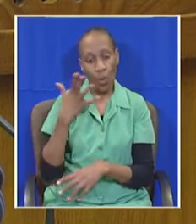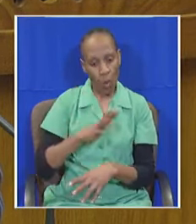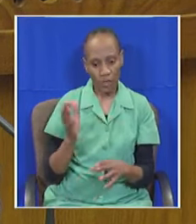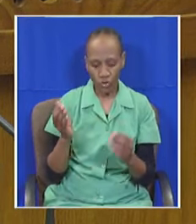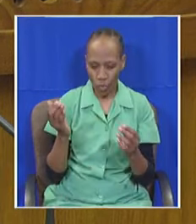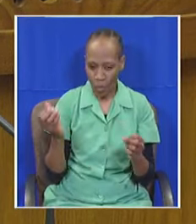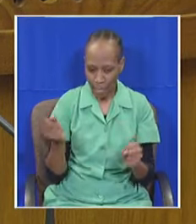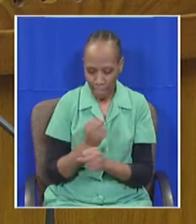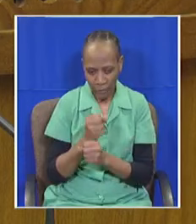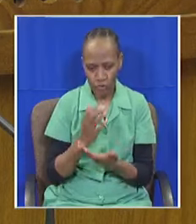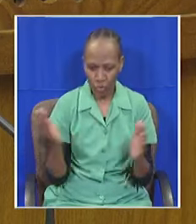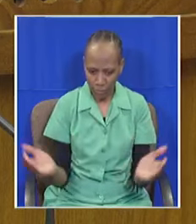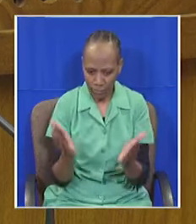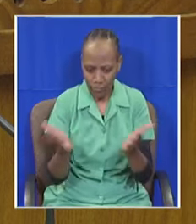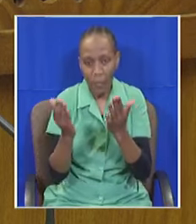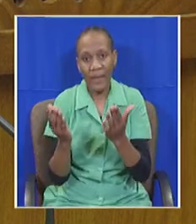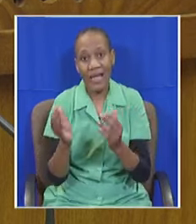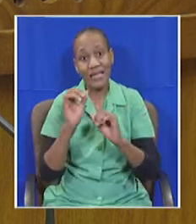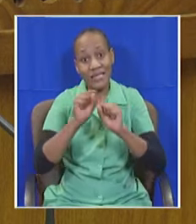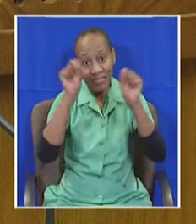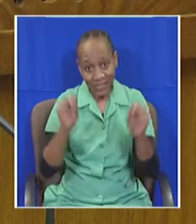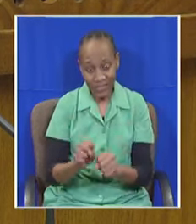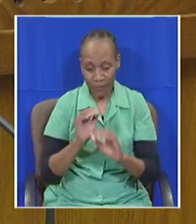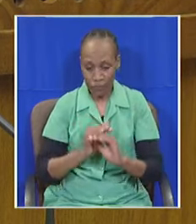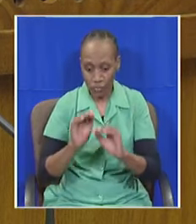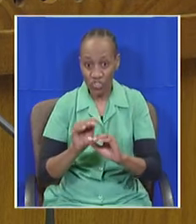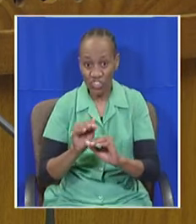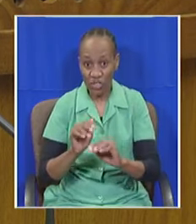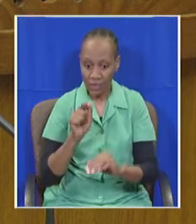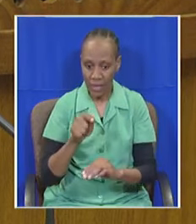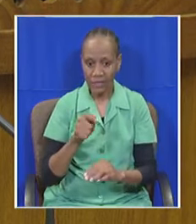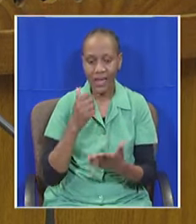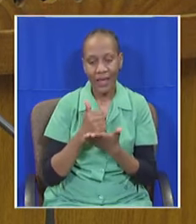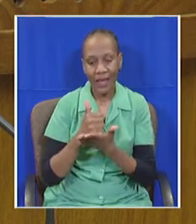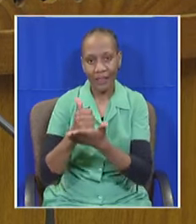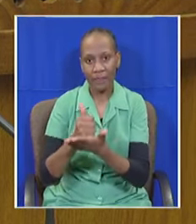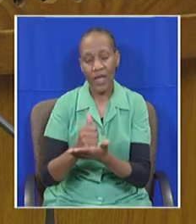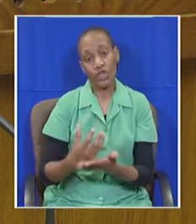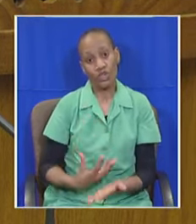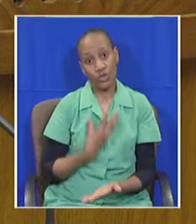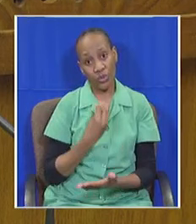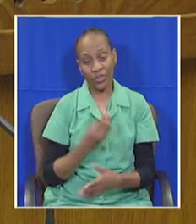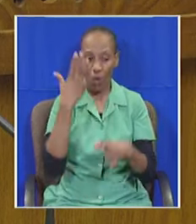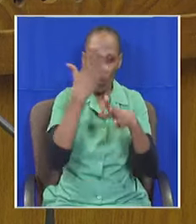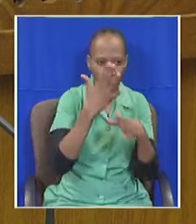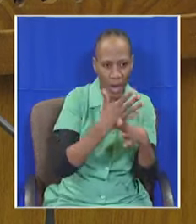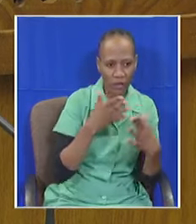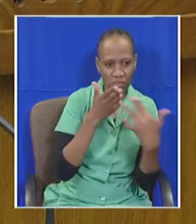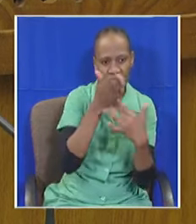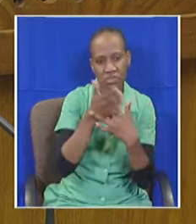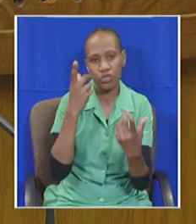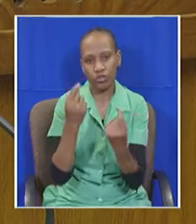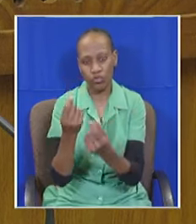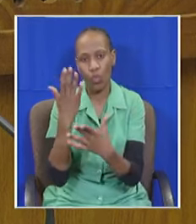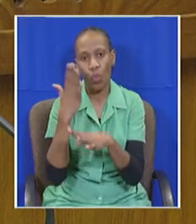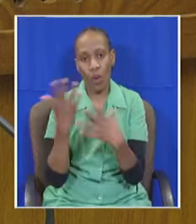the modification of the curriculum in order to proactively respond to the needs of the labor market. We continue to